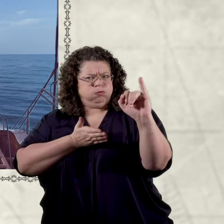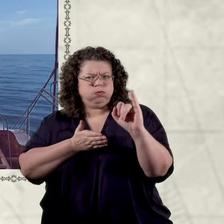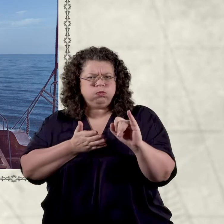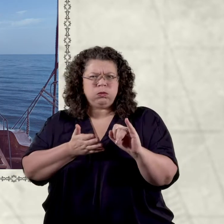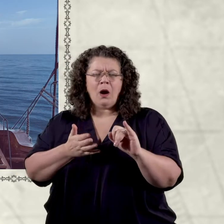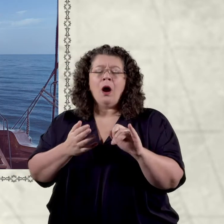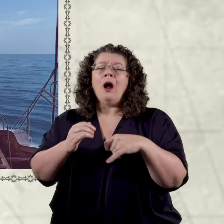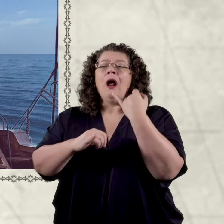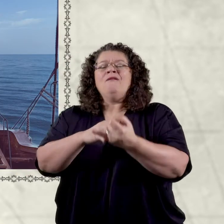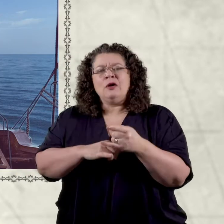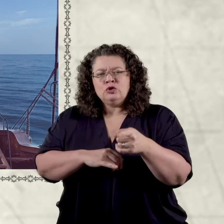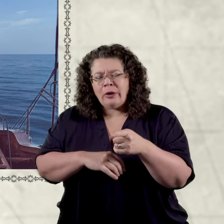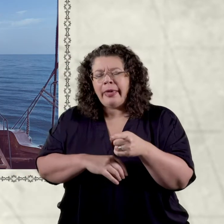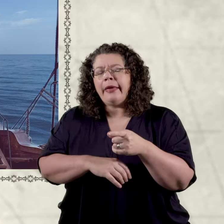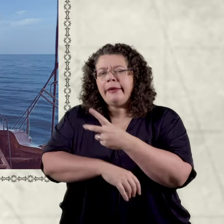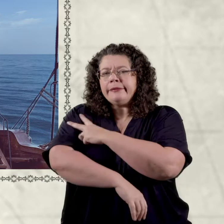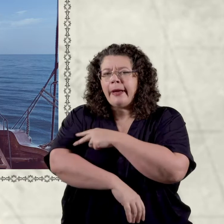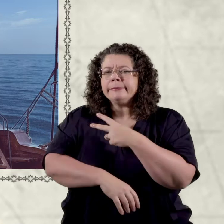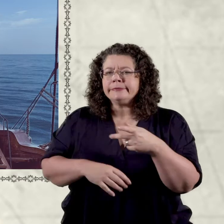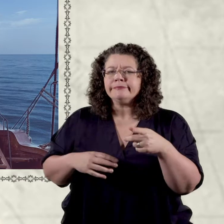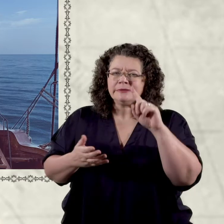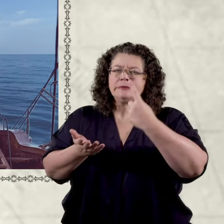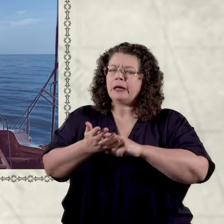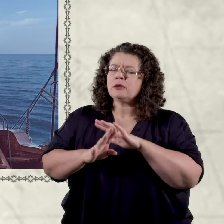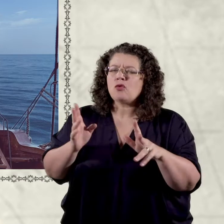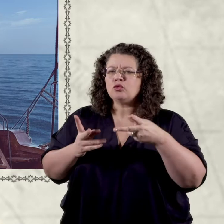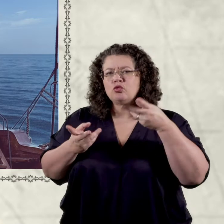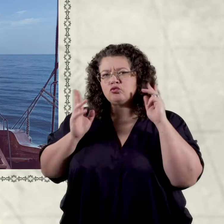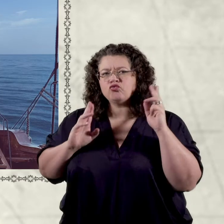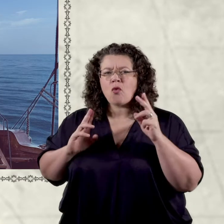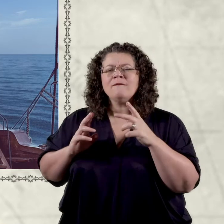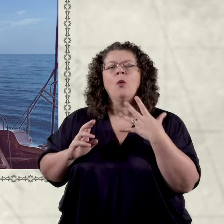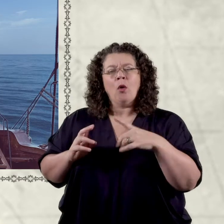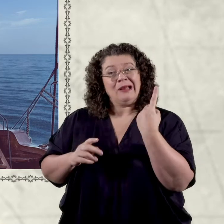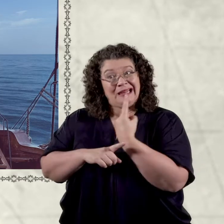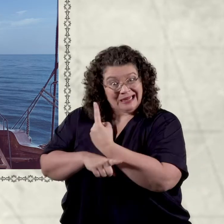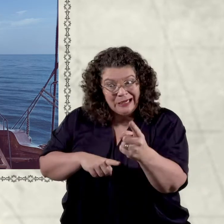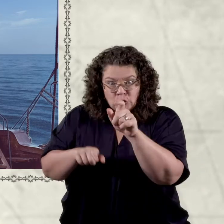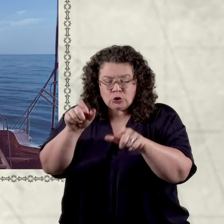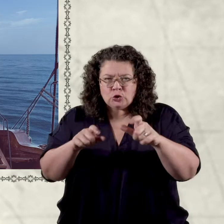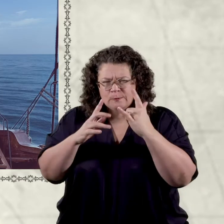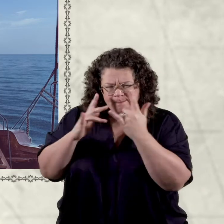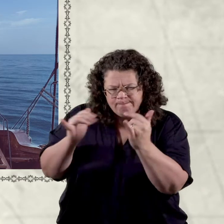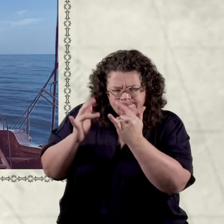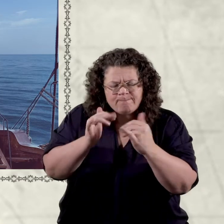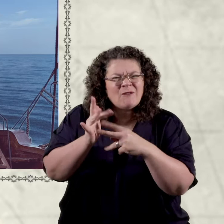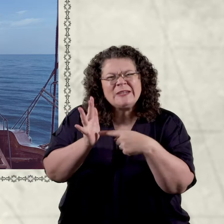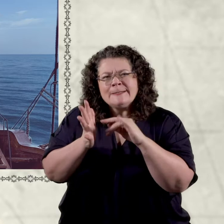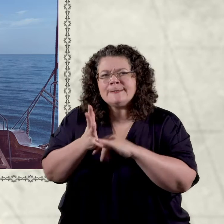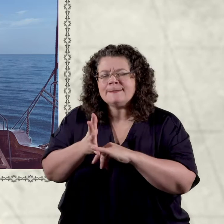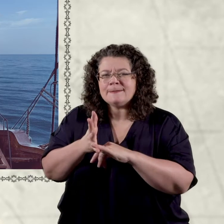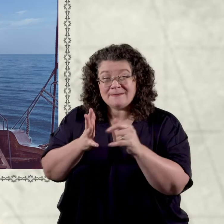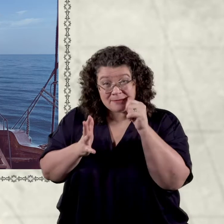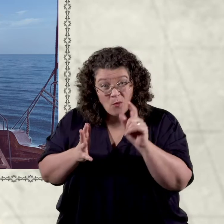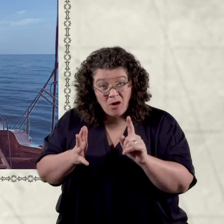the captain decided not to cut their hair off, as long as each one of them was inspected for nits. And you know what?